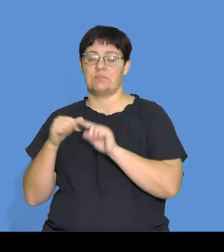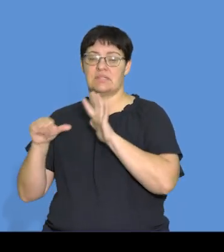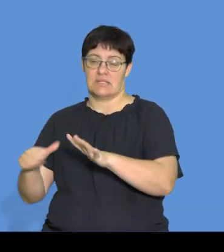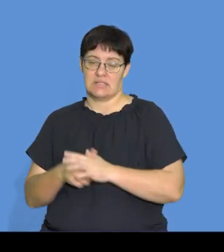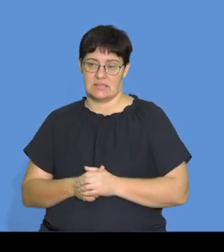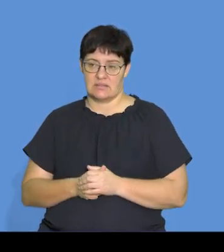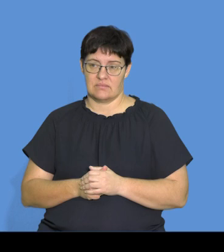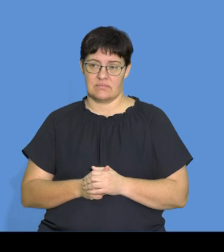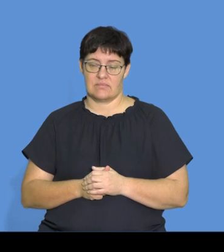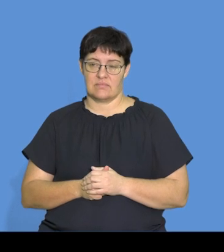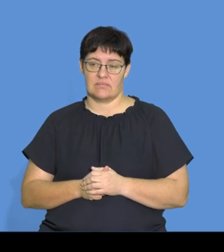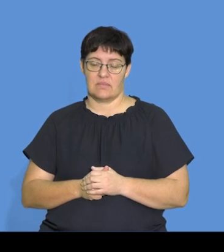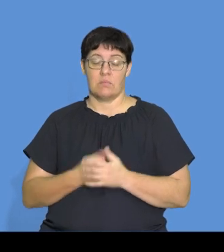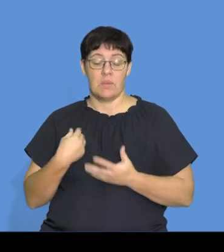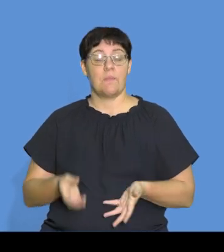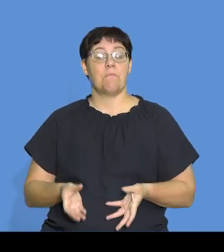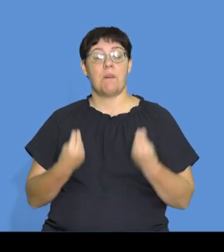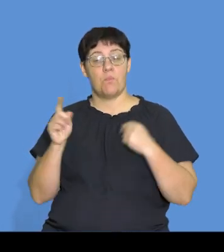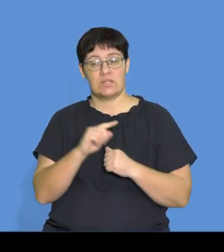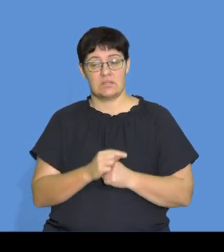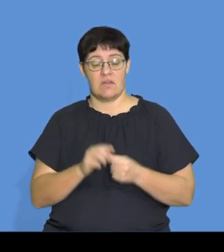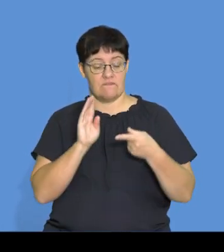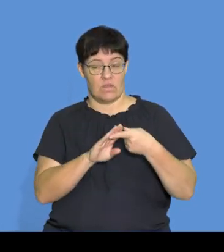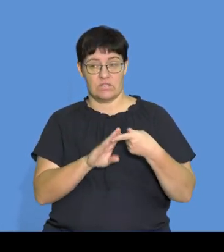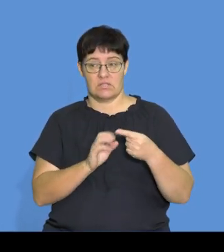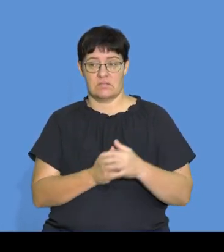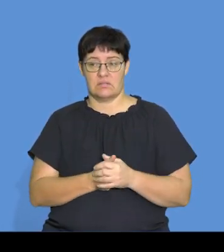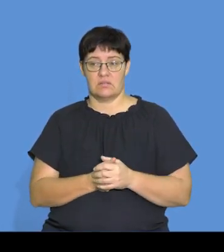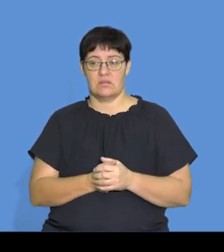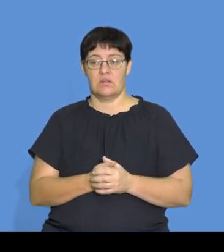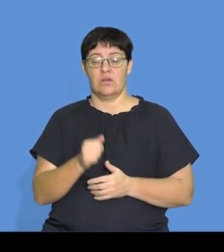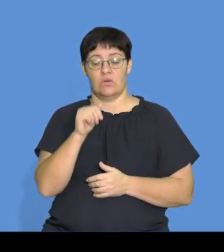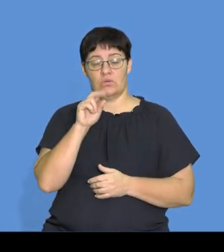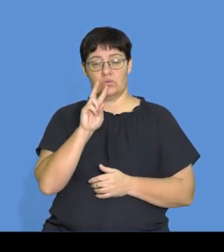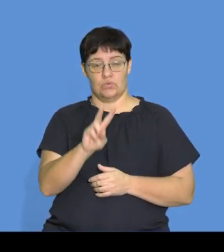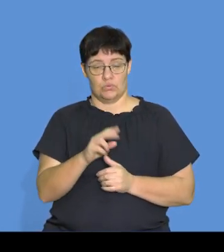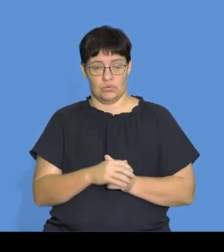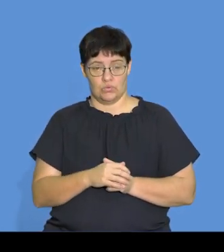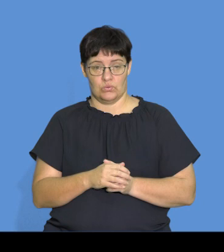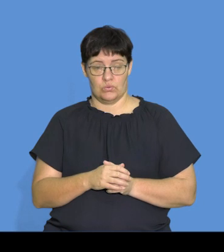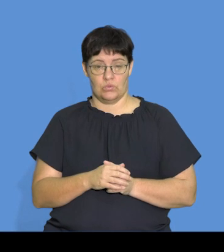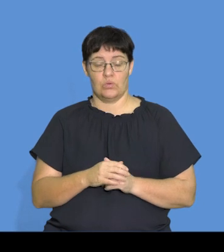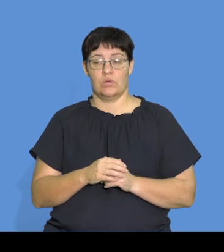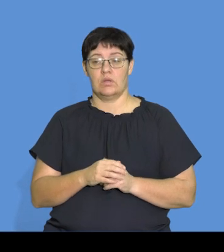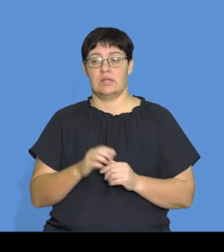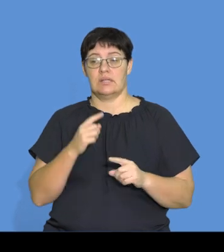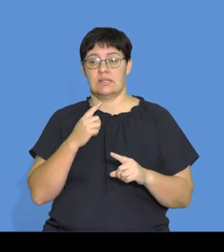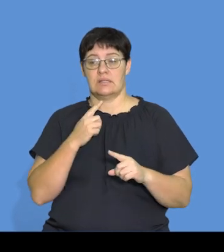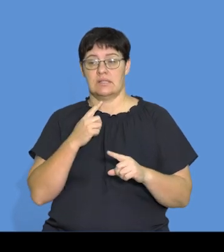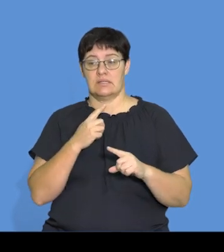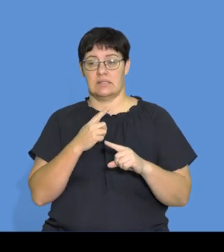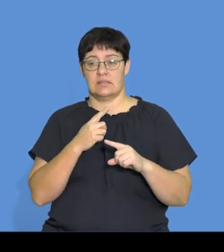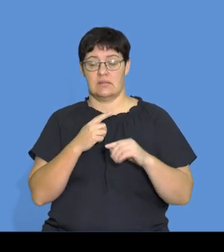this by 6, you will then get for the first one 2 multiplied by 4x minus